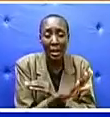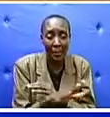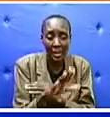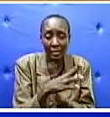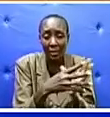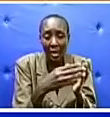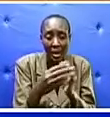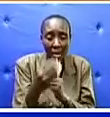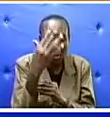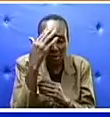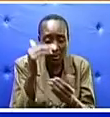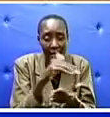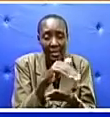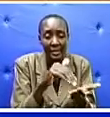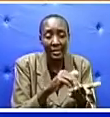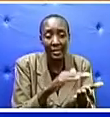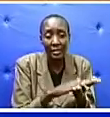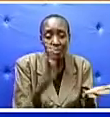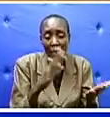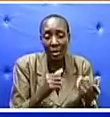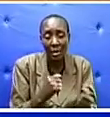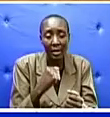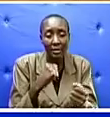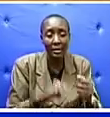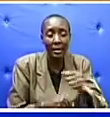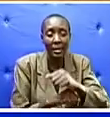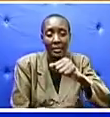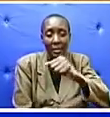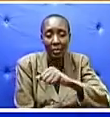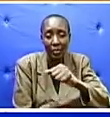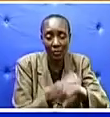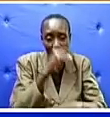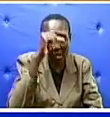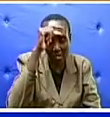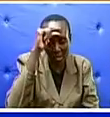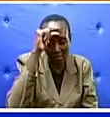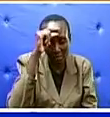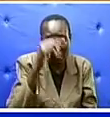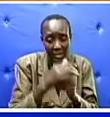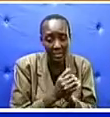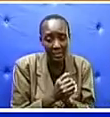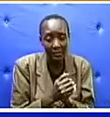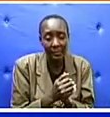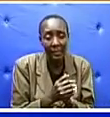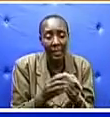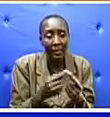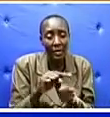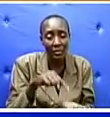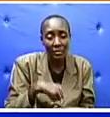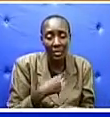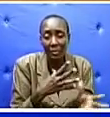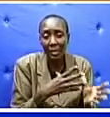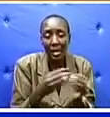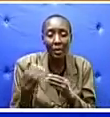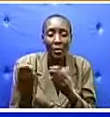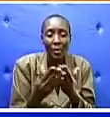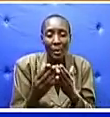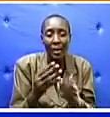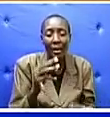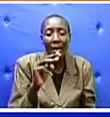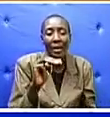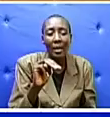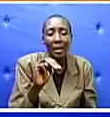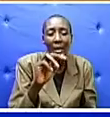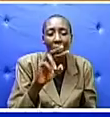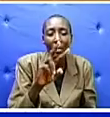most facilities at shortage are government mm-hmm. and dispensary related, you know, facilities. But like for me, I go to LVCT Hurlingham, but